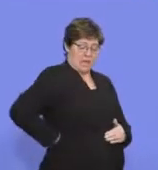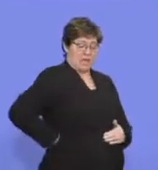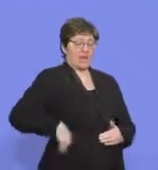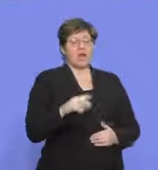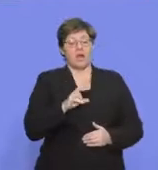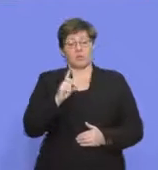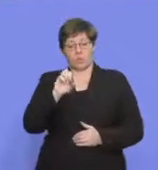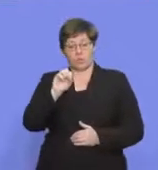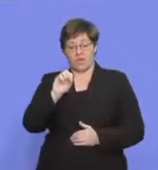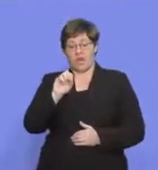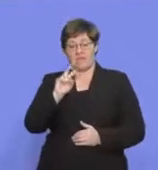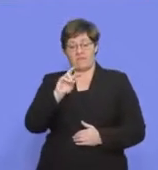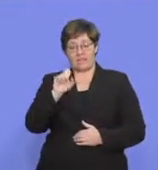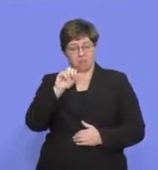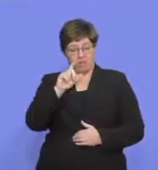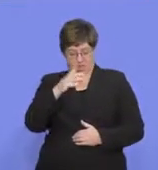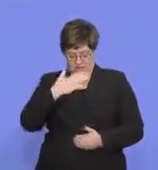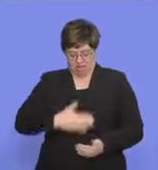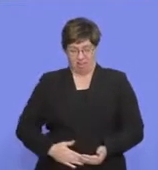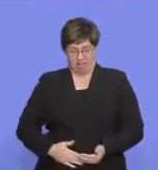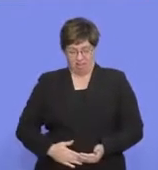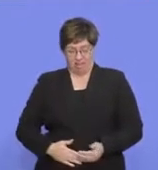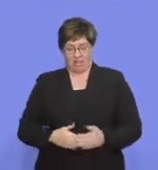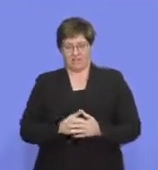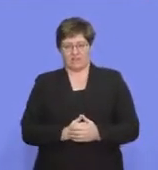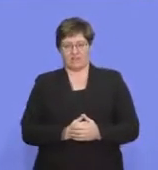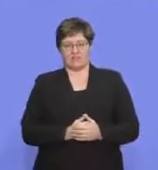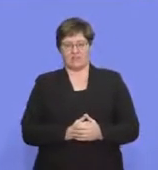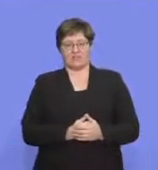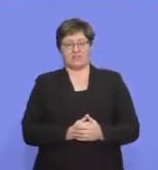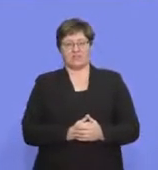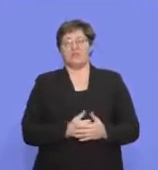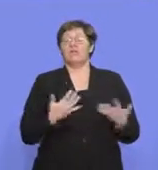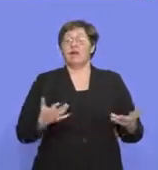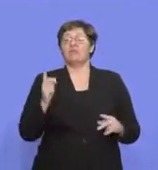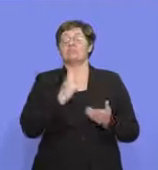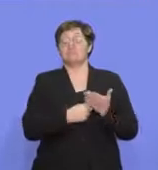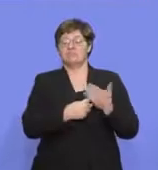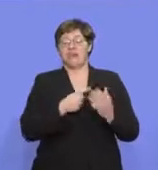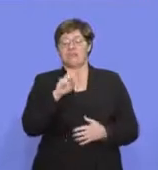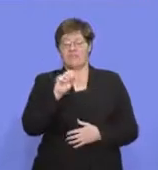will be the bottom side of the animal, right? So when they talk about ventral, remember your